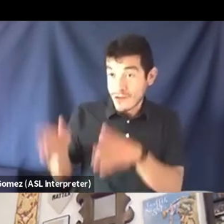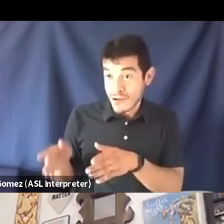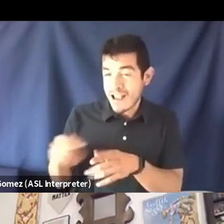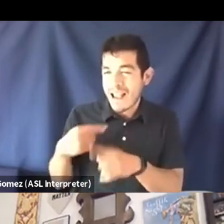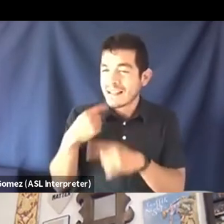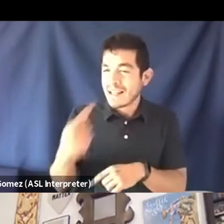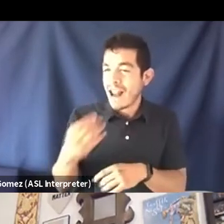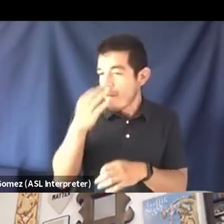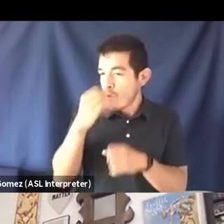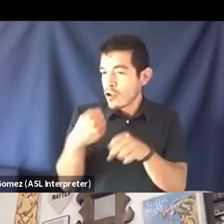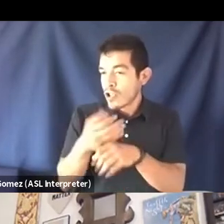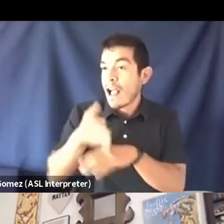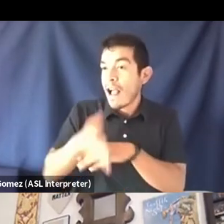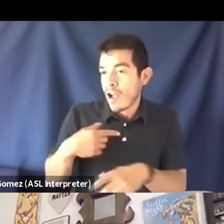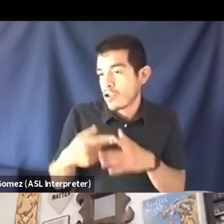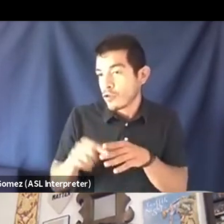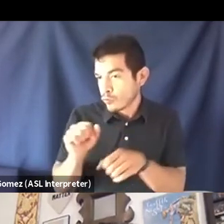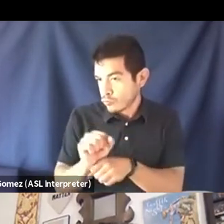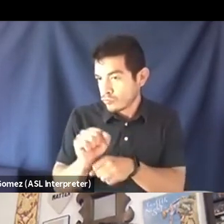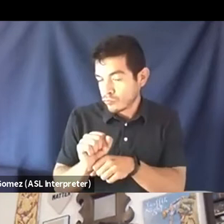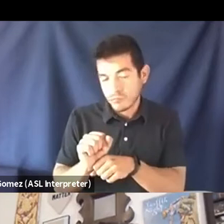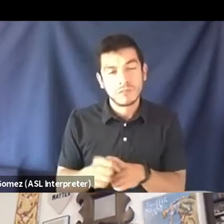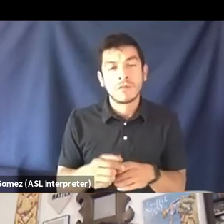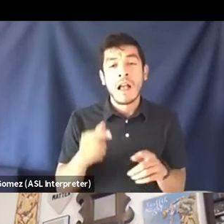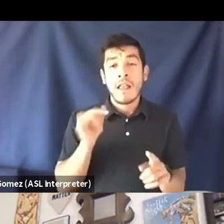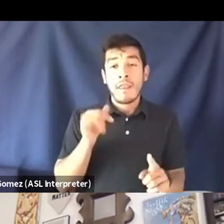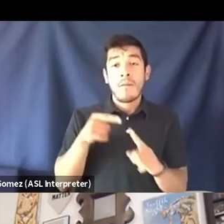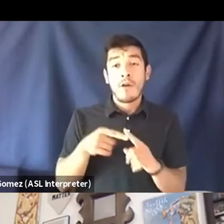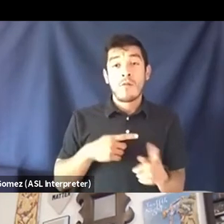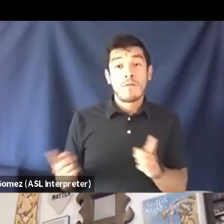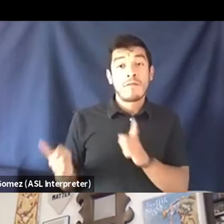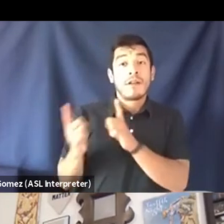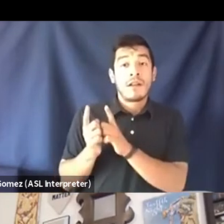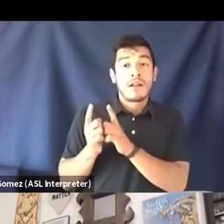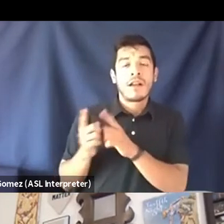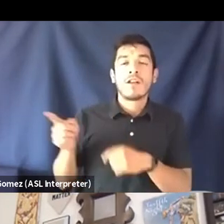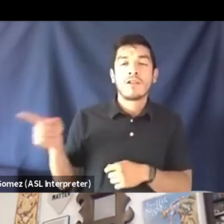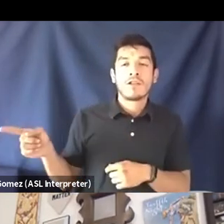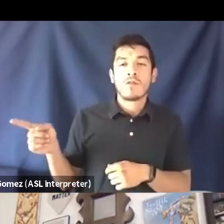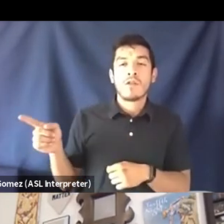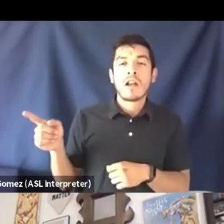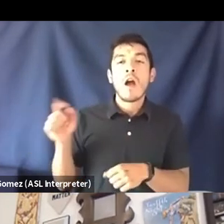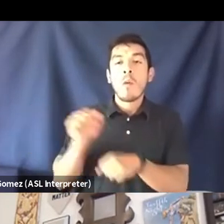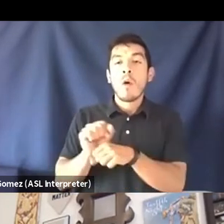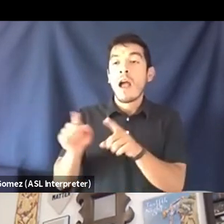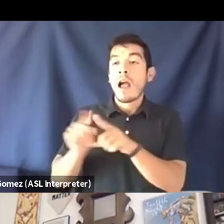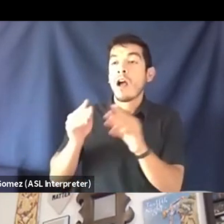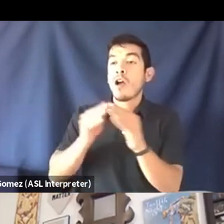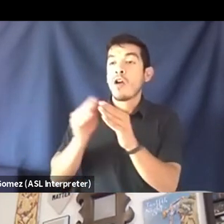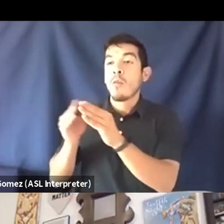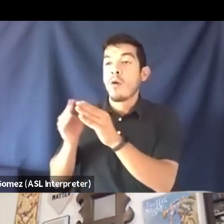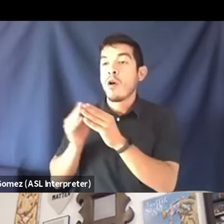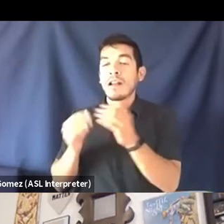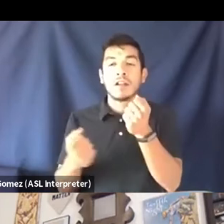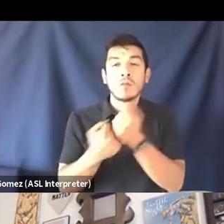into the process. And at the point that we met, Kelli was working as a community interventionist doing